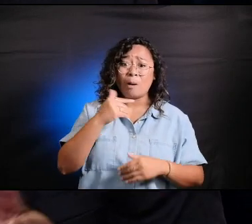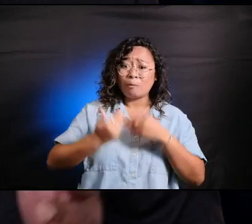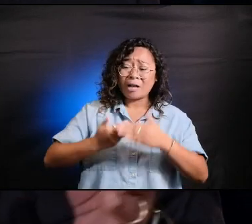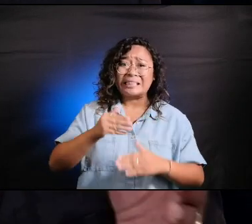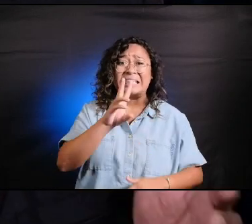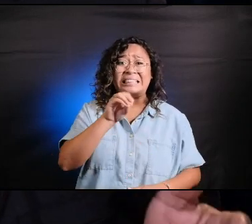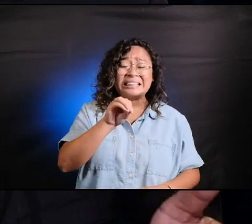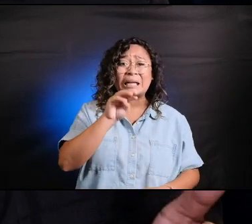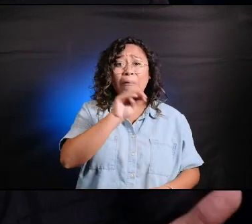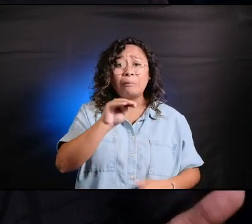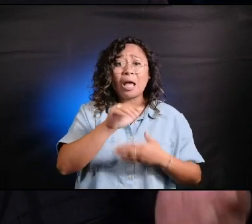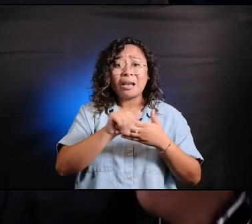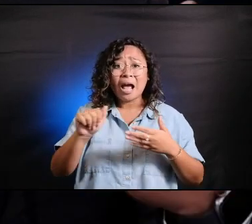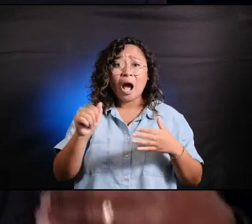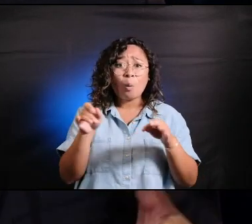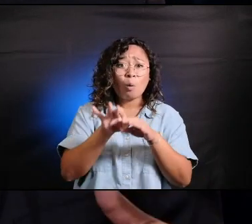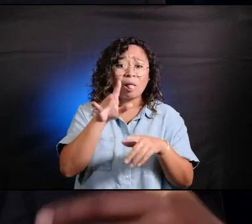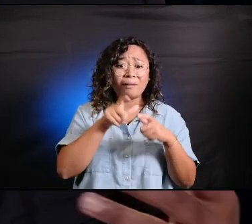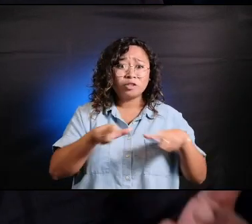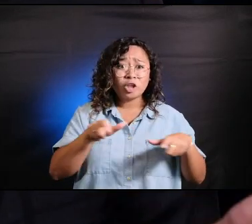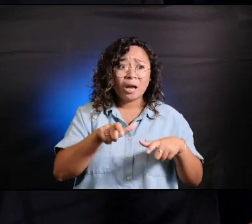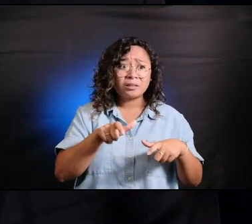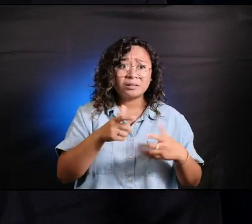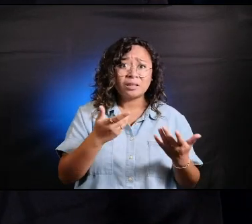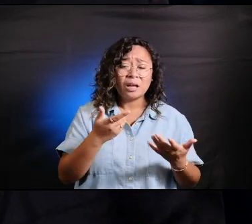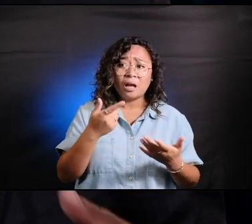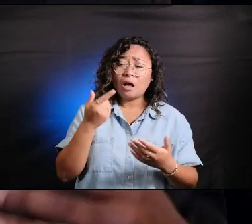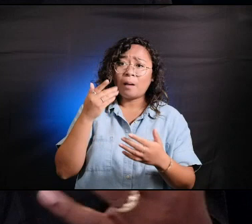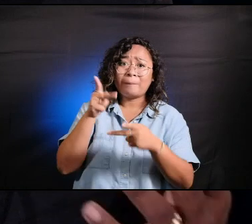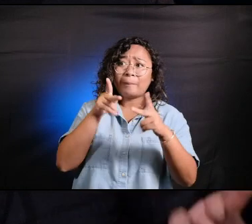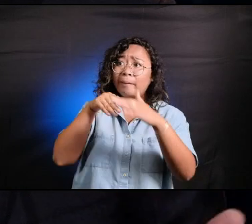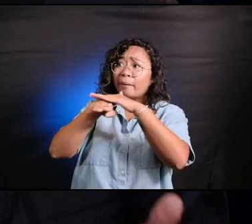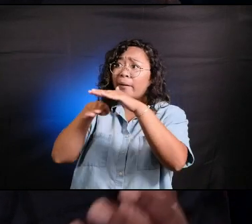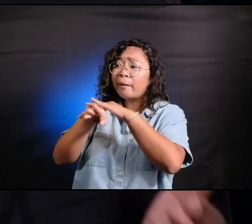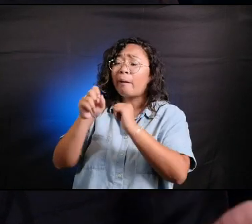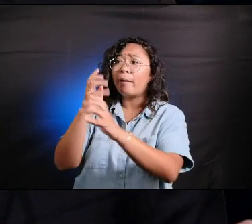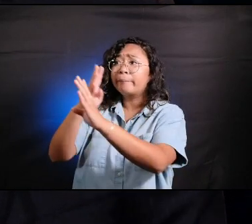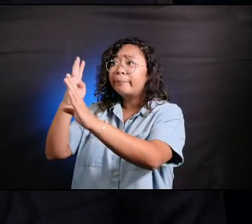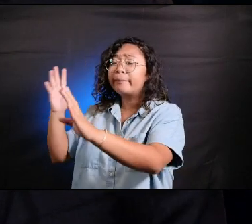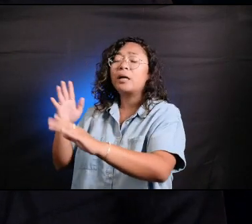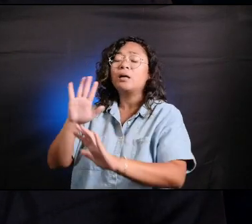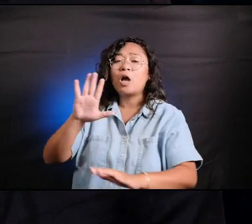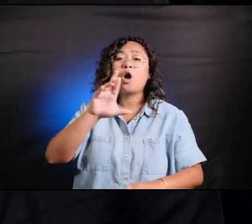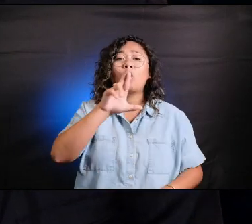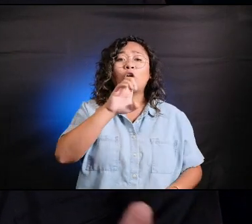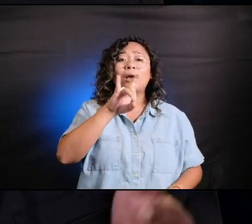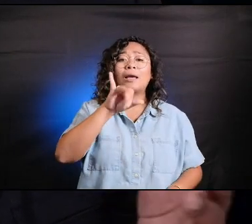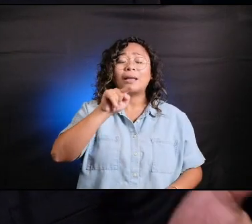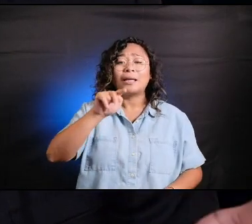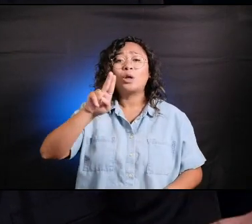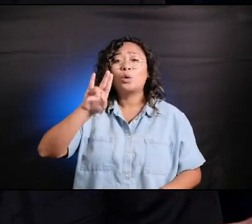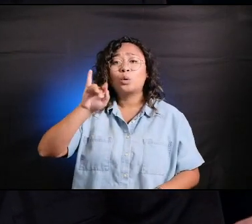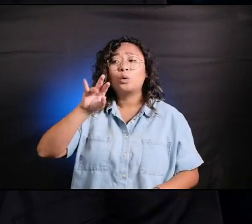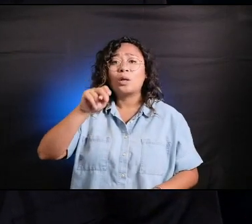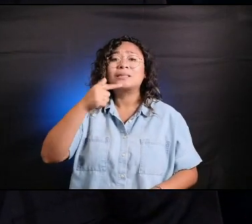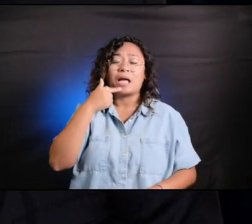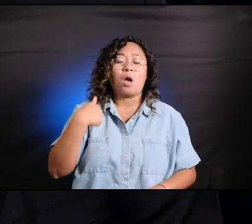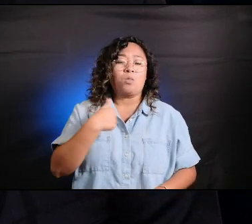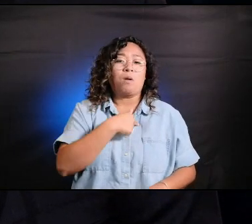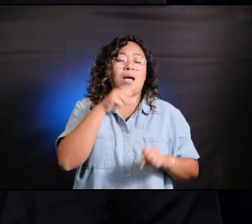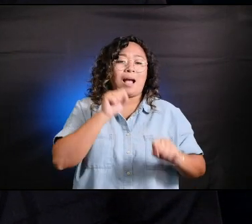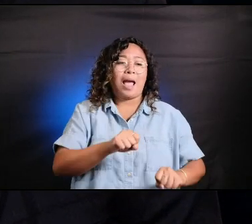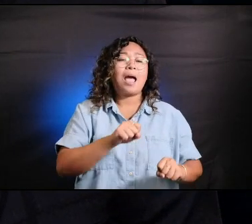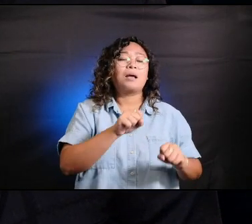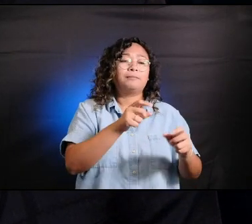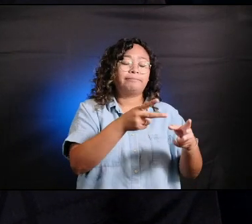checks. I've been contacted by the credit unions who are saying that they can assist in cashing checks or taking deposits